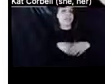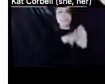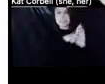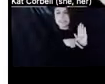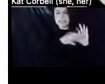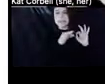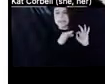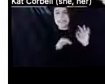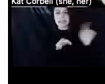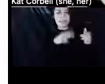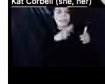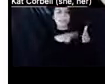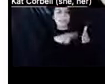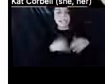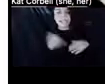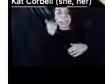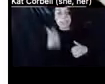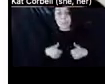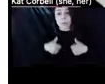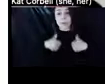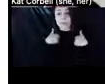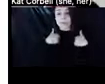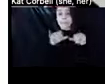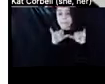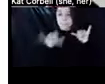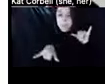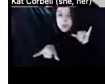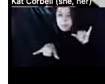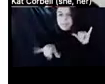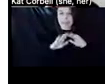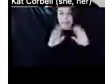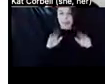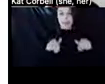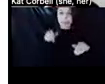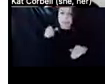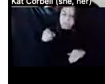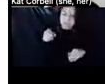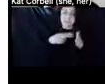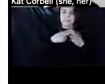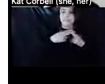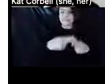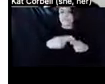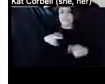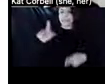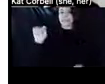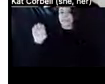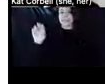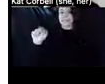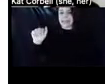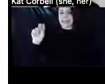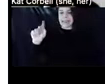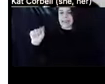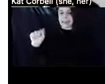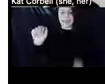permanent supportive housing unit is a tenant with all the rights and privileges of tenants under New York city and New York state law.